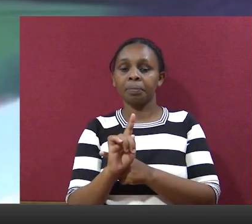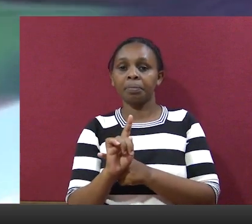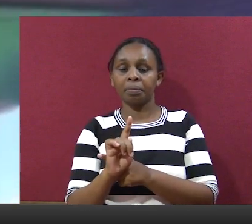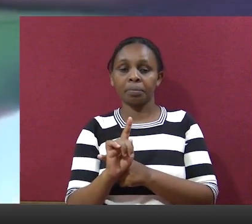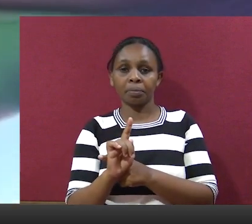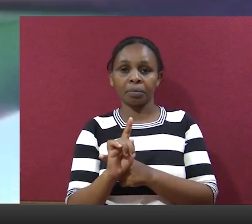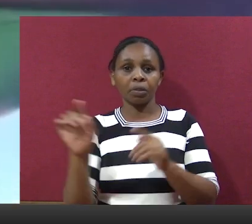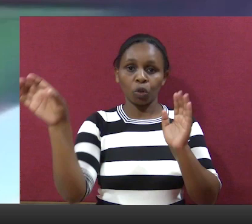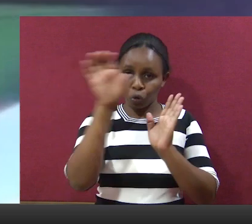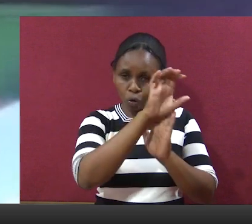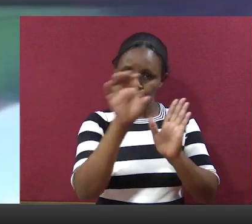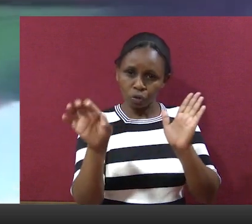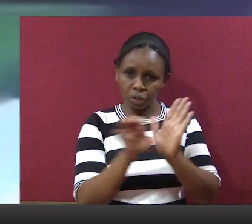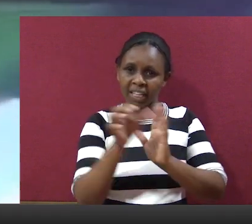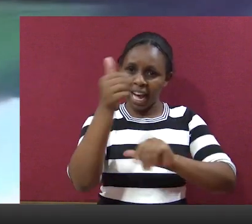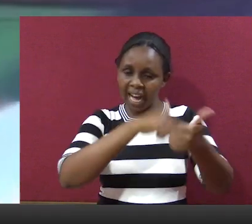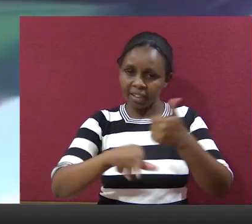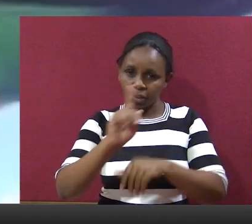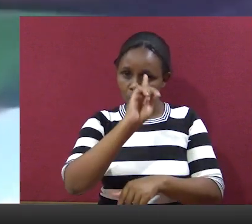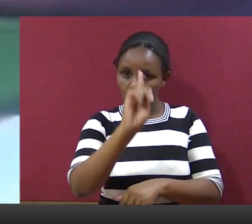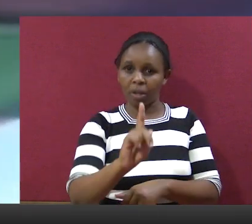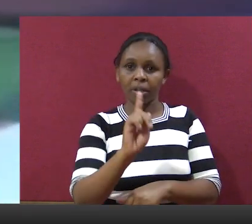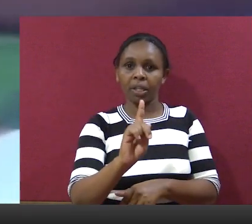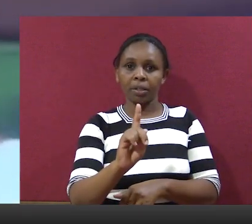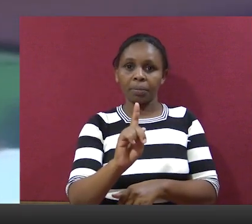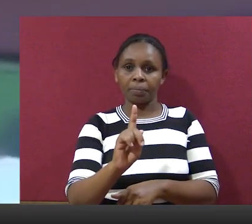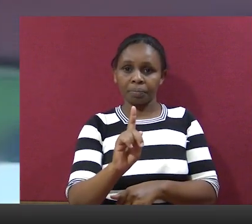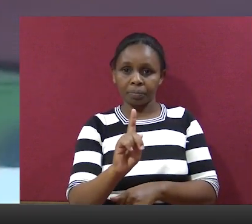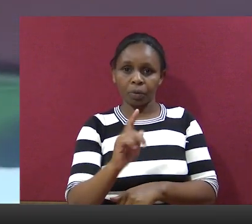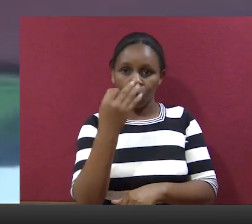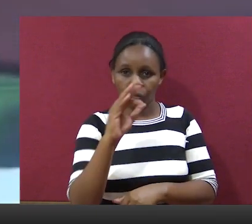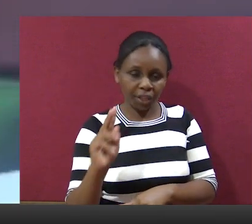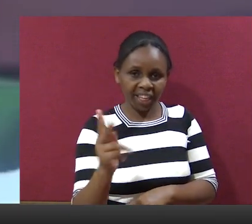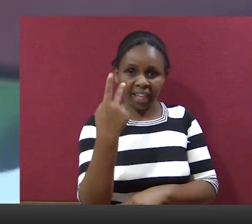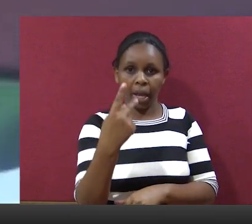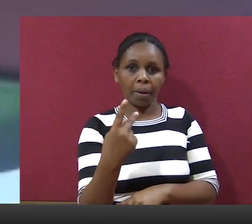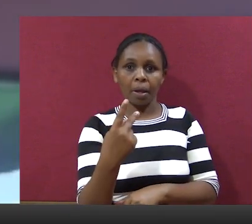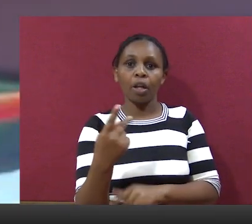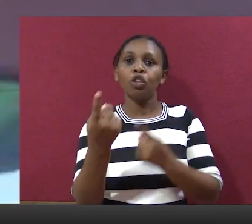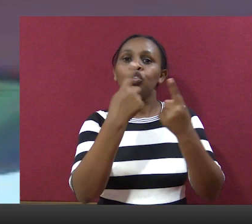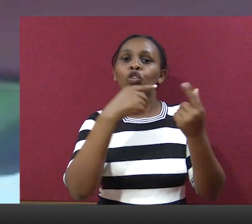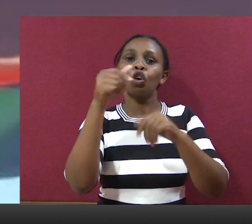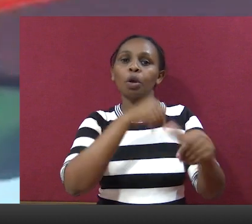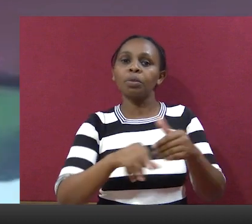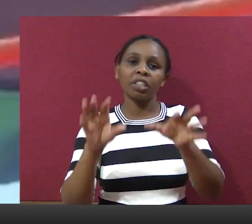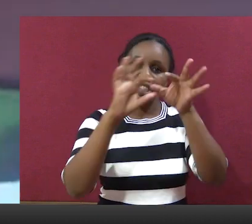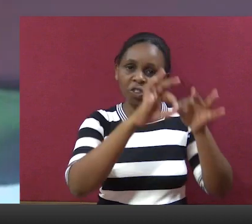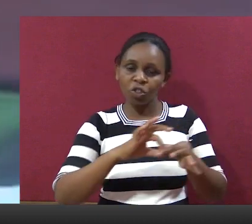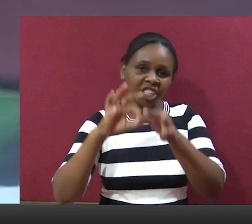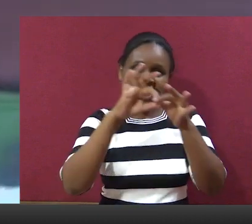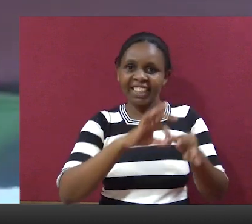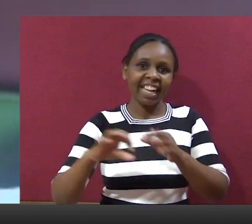The Constitution, Article 1 and the preamble of the Constitution of Kenya talks about a unitary